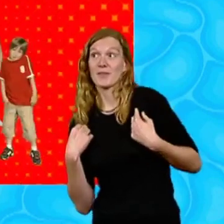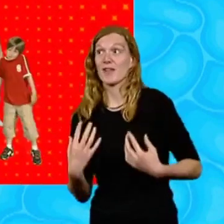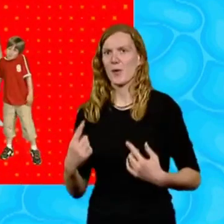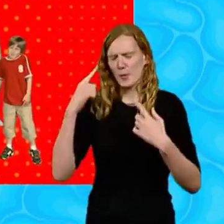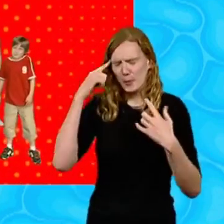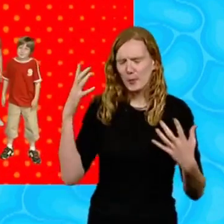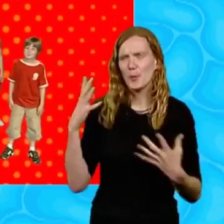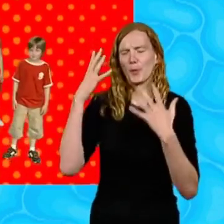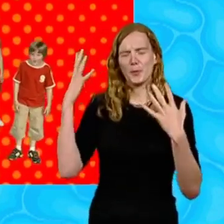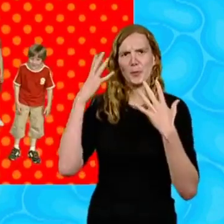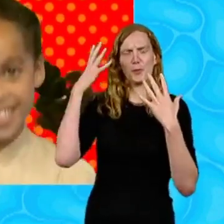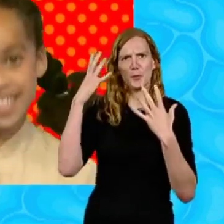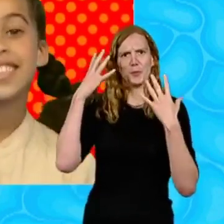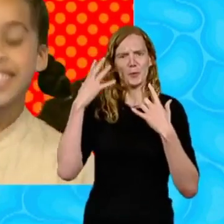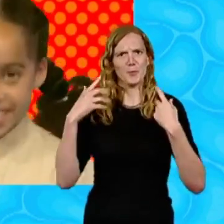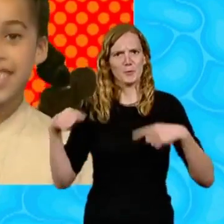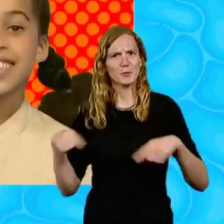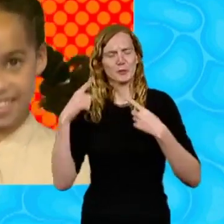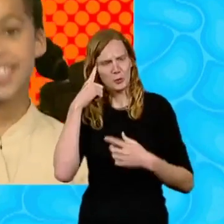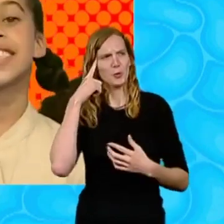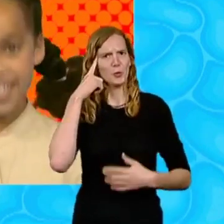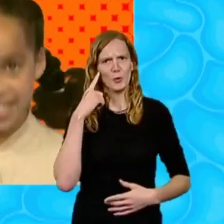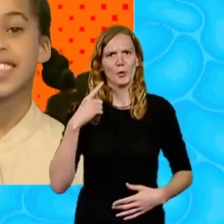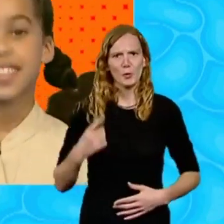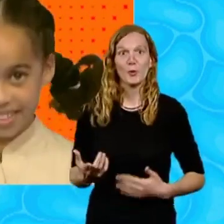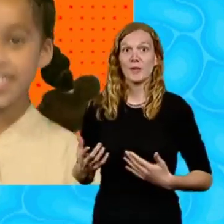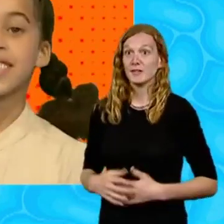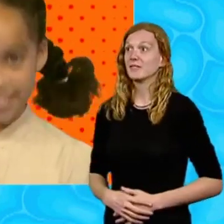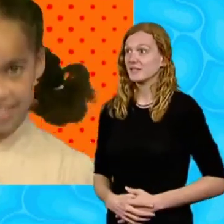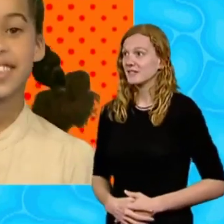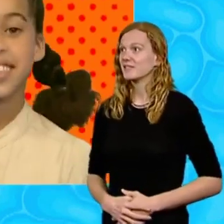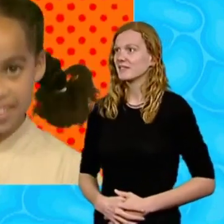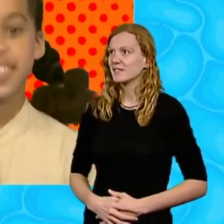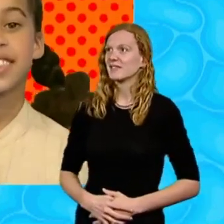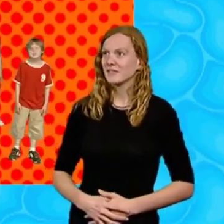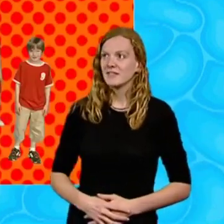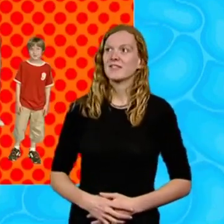Oh, it's in my head again. Ooh, I just can't get the music out of my head.